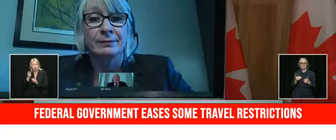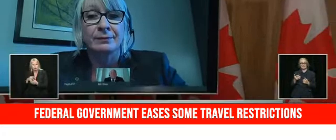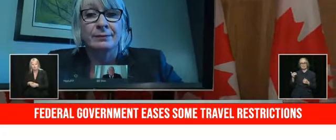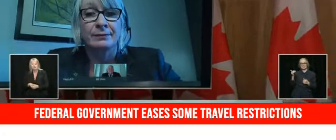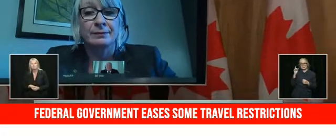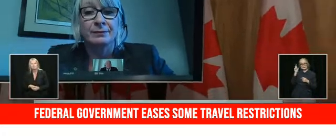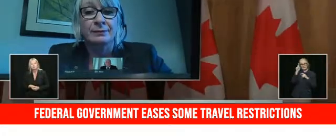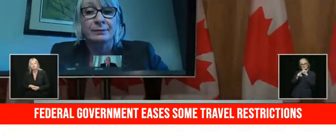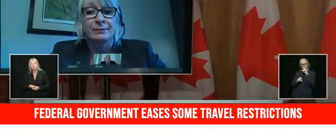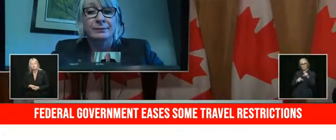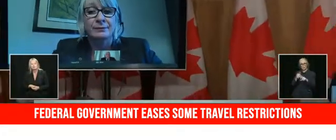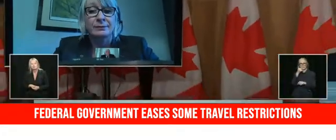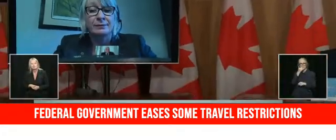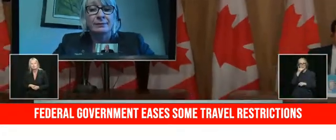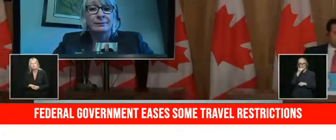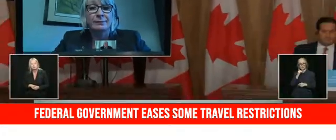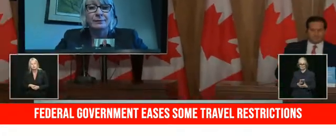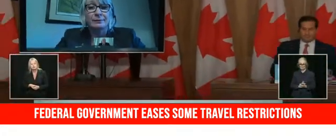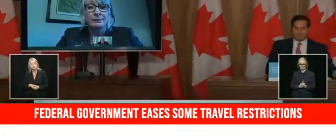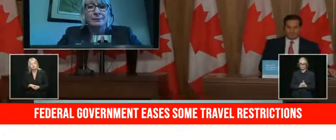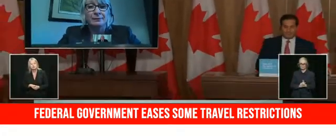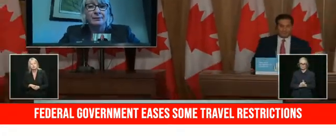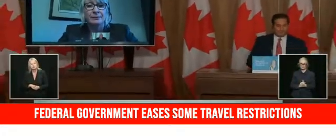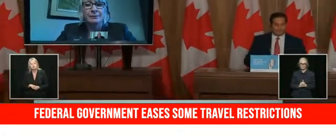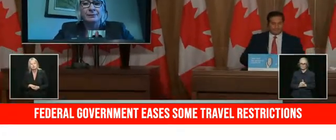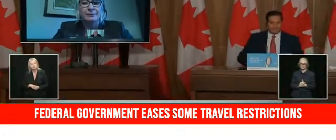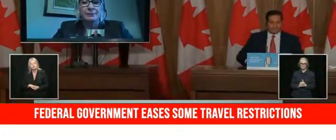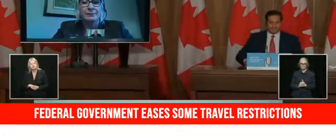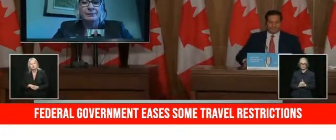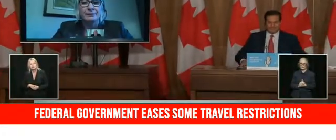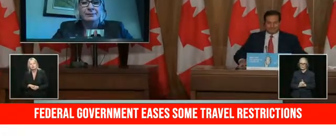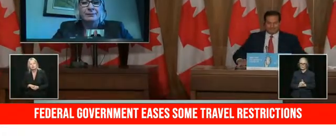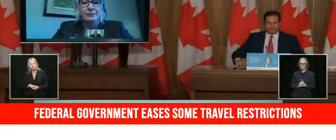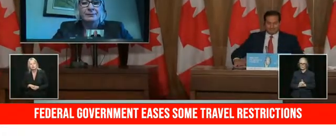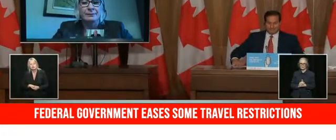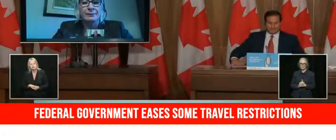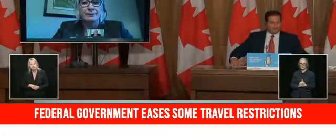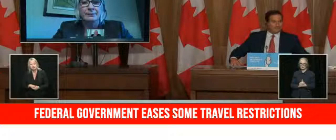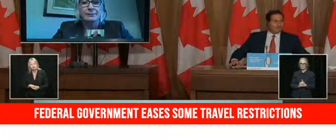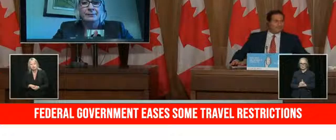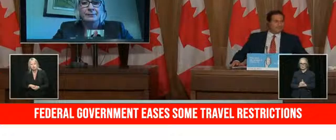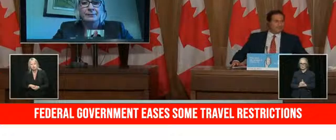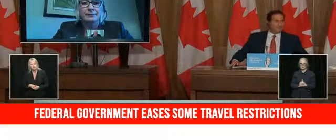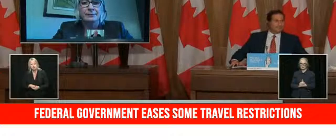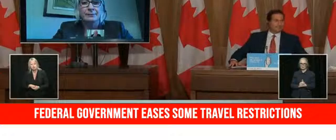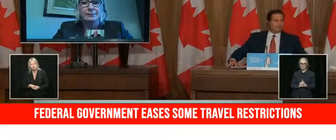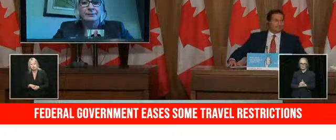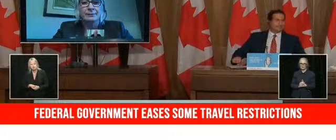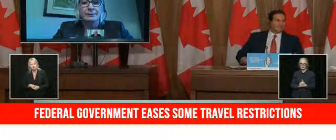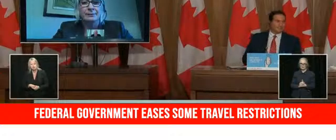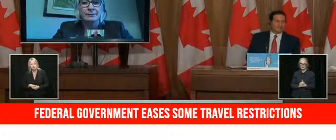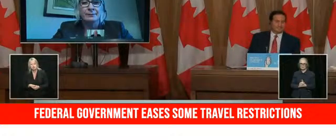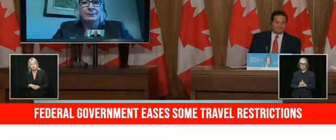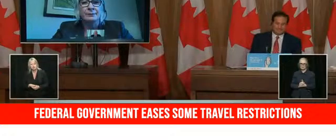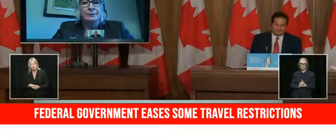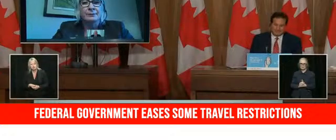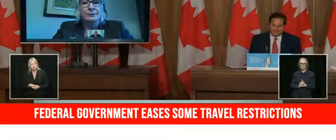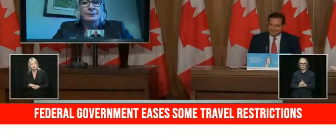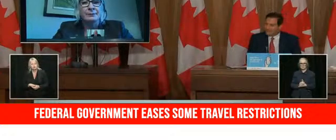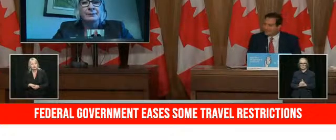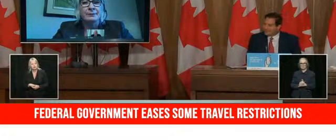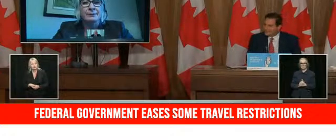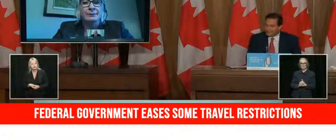Thank you. Merci. Once again, please press star 1 on your telephone keypad if you have a question. De nouveau, n'hésitez pas à appuyer sur étoile 1 pour toute